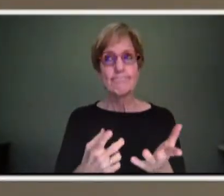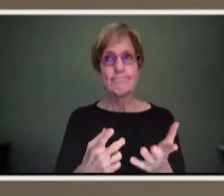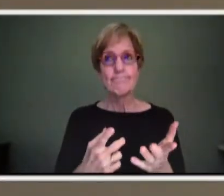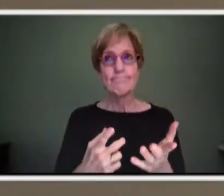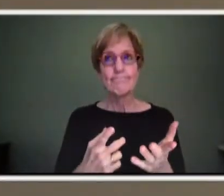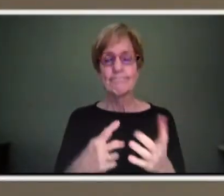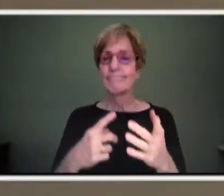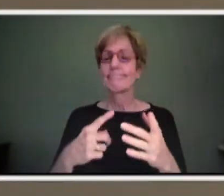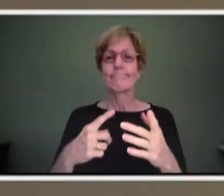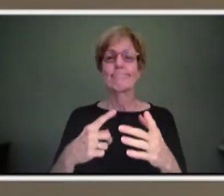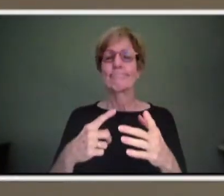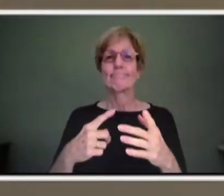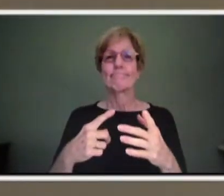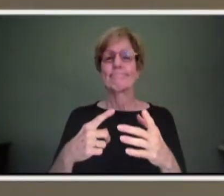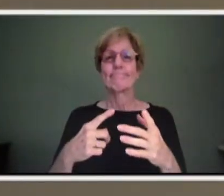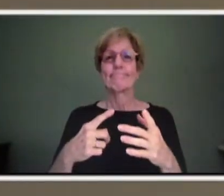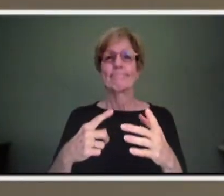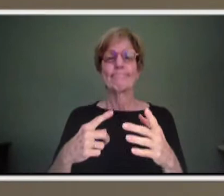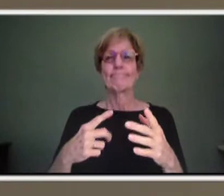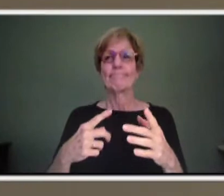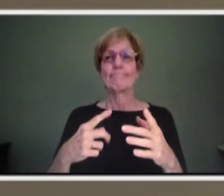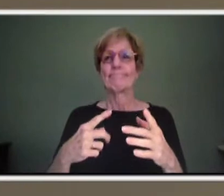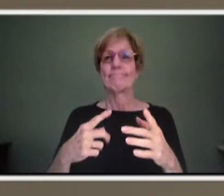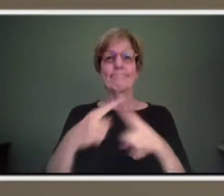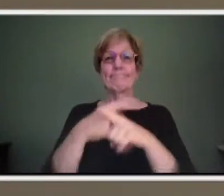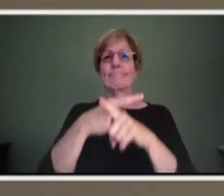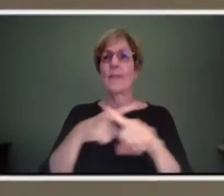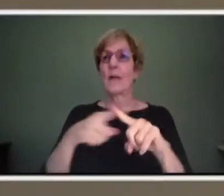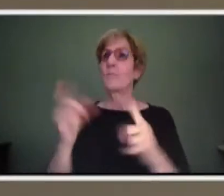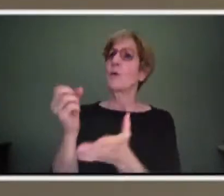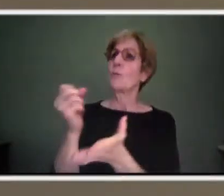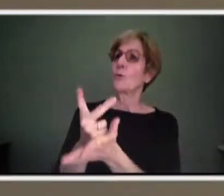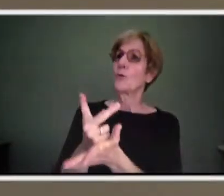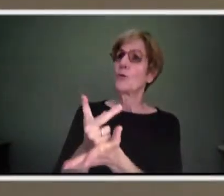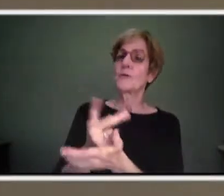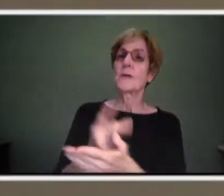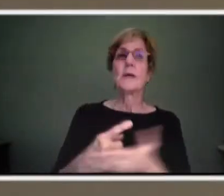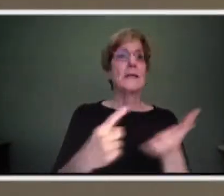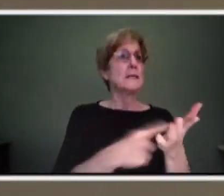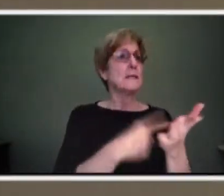inconsistent, yet they are approved by this council. They are sometimes